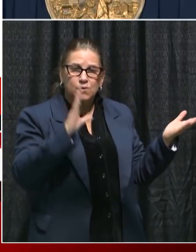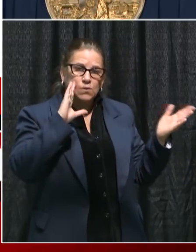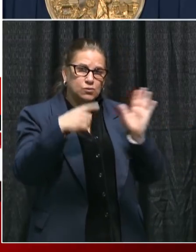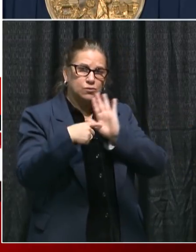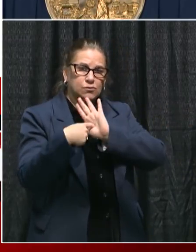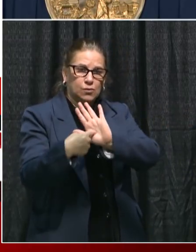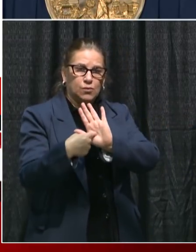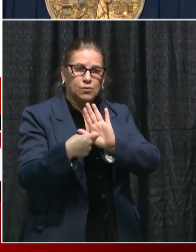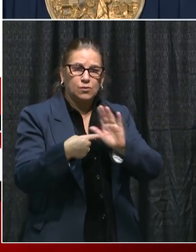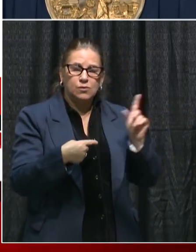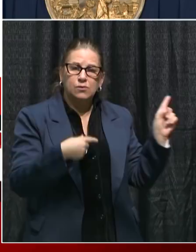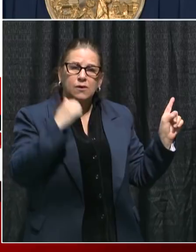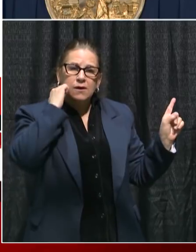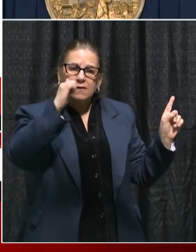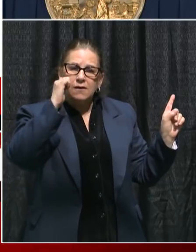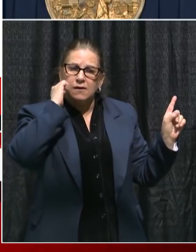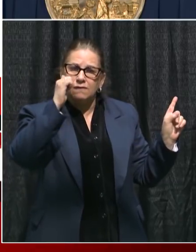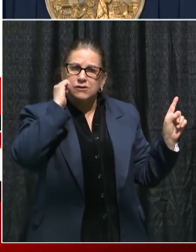a daily basis at